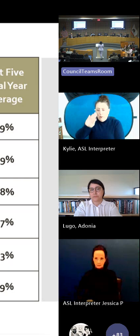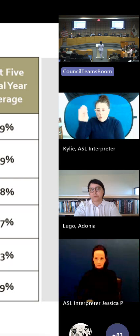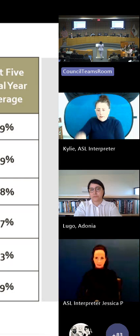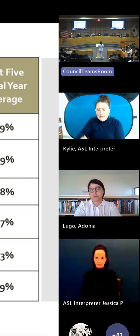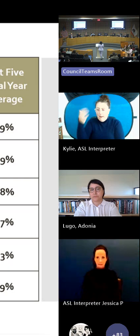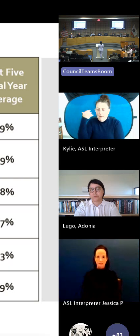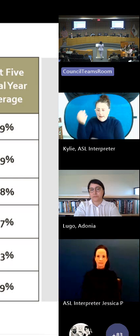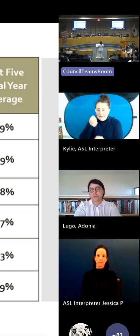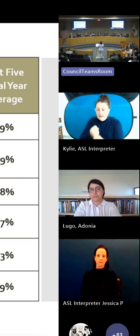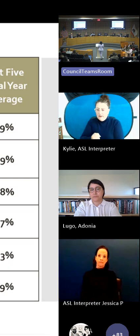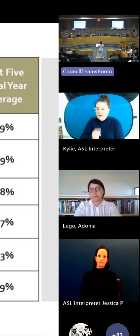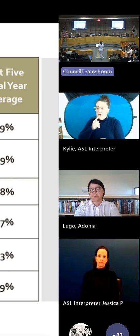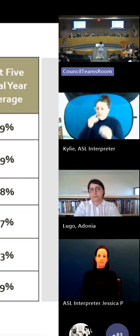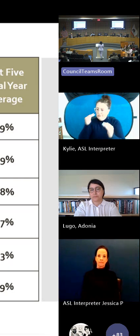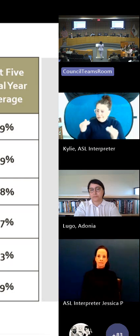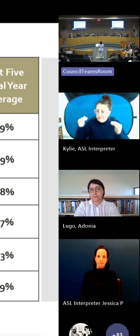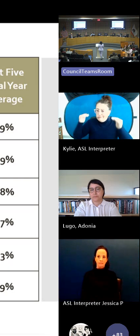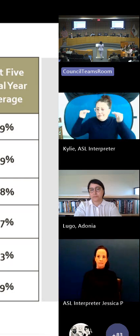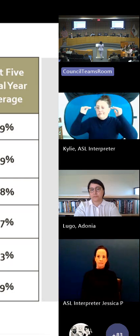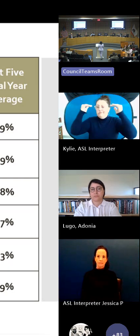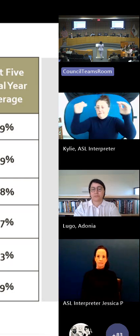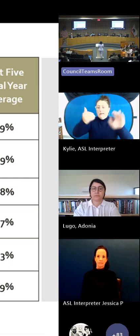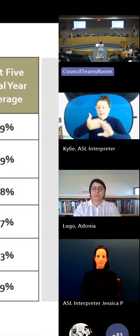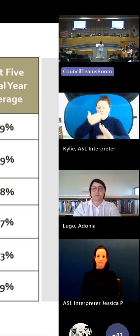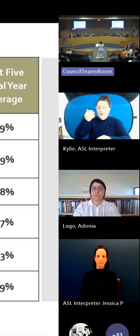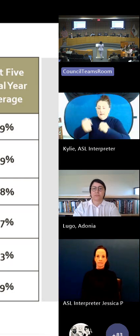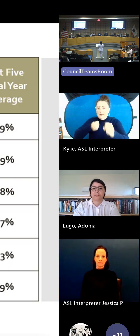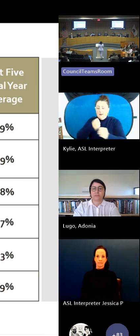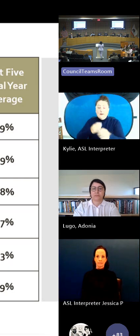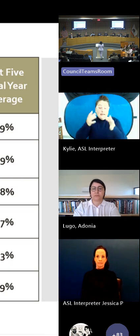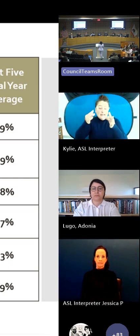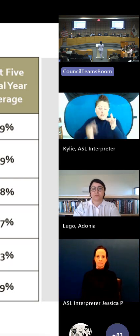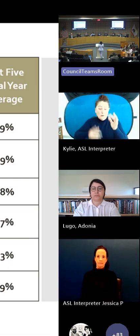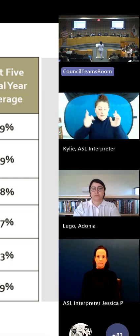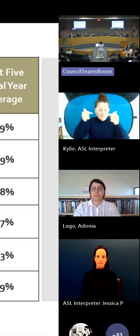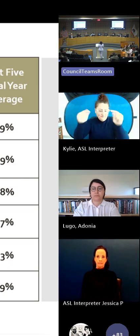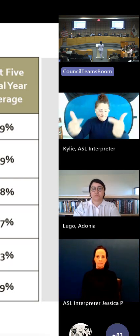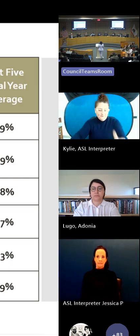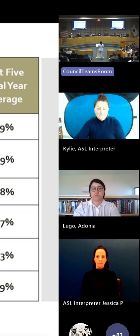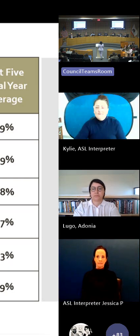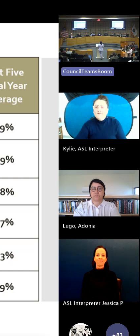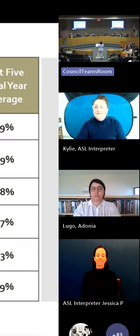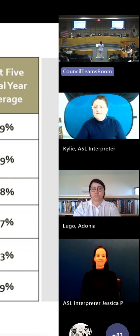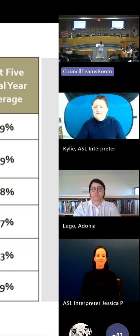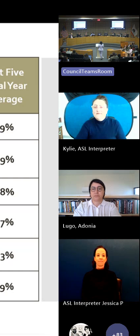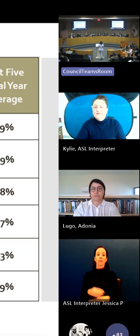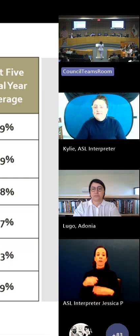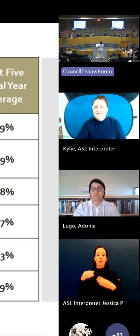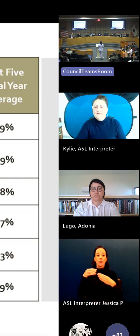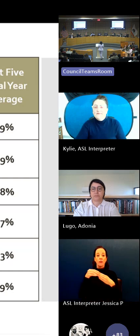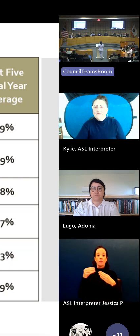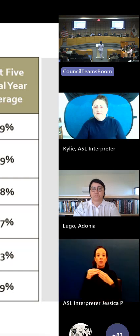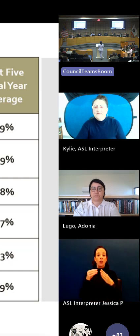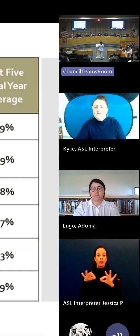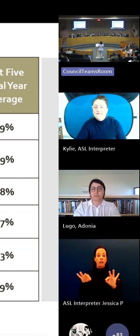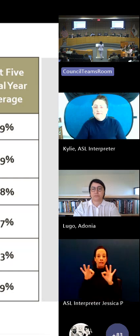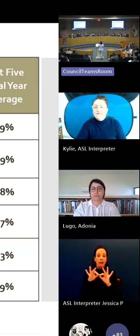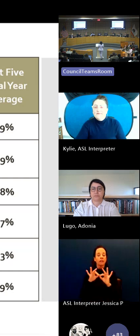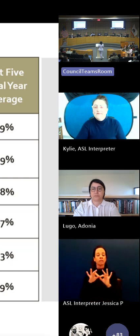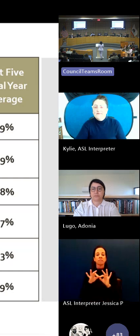which is significantly higher than the previous several fiscal years. The dollar value that we delivered versus planned was